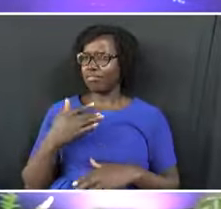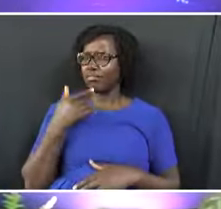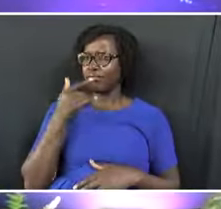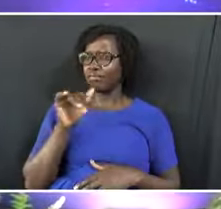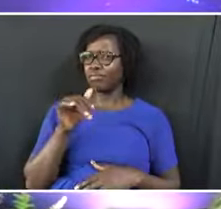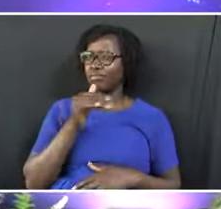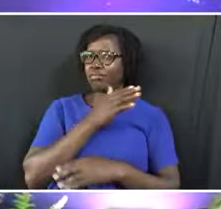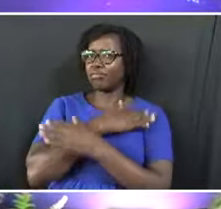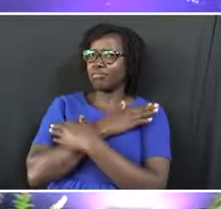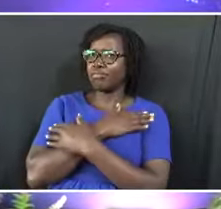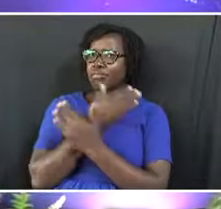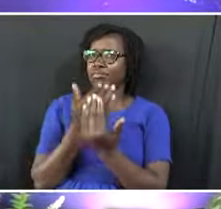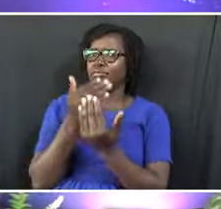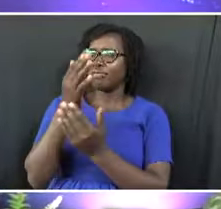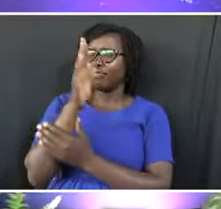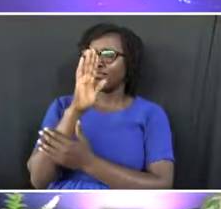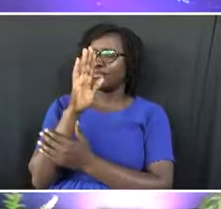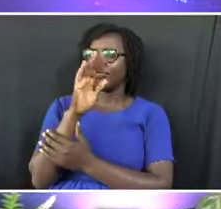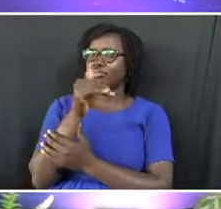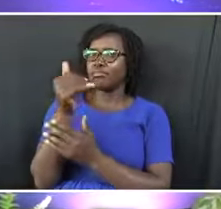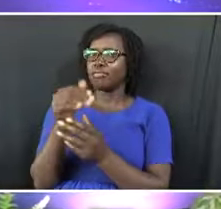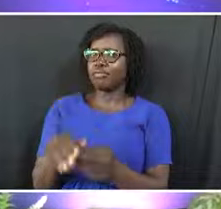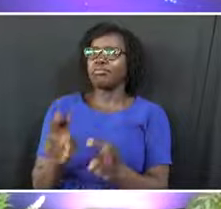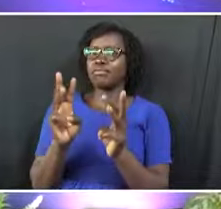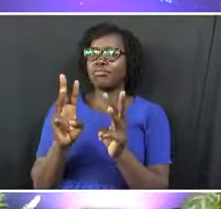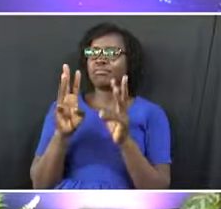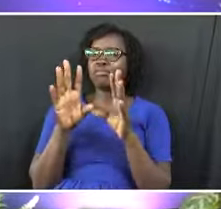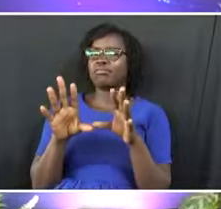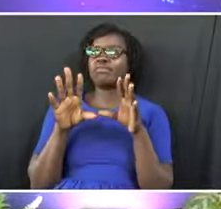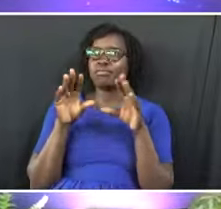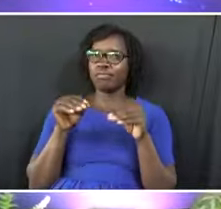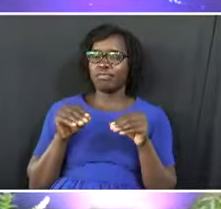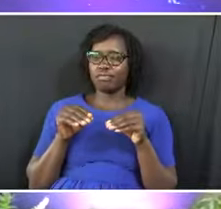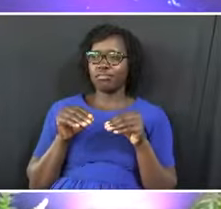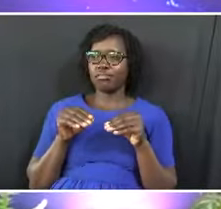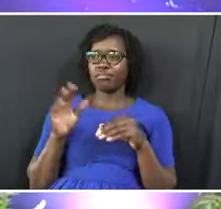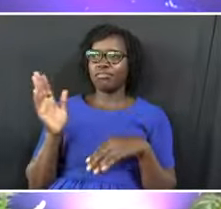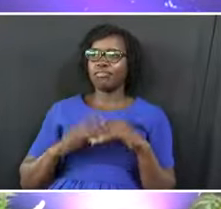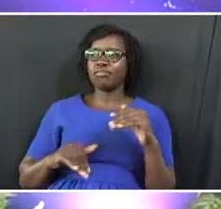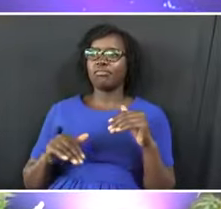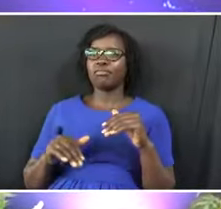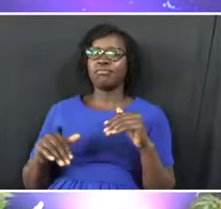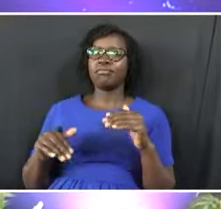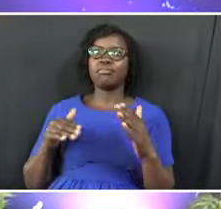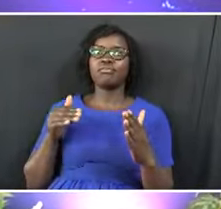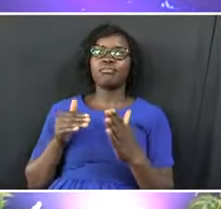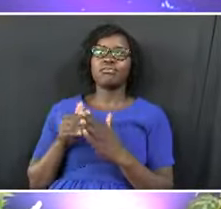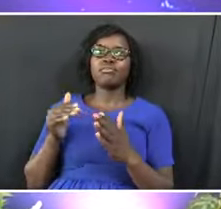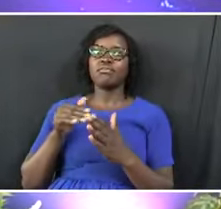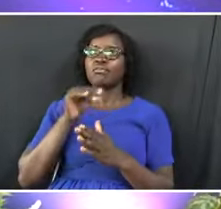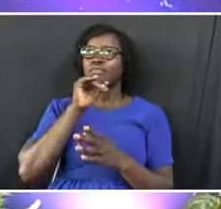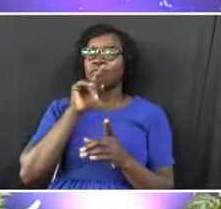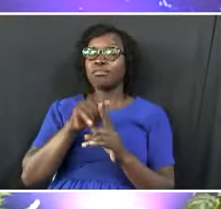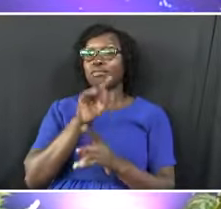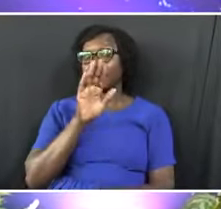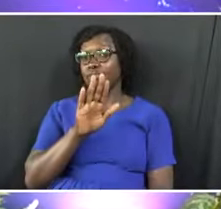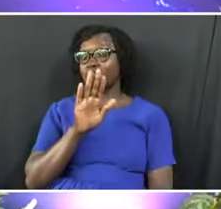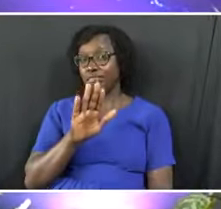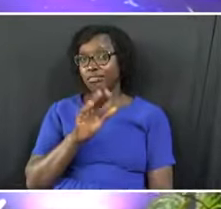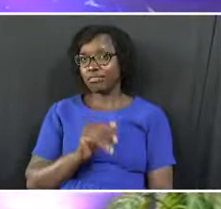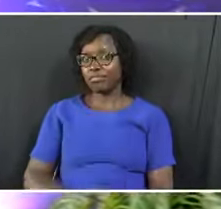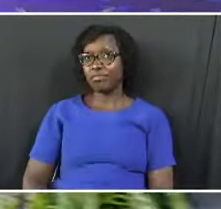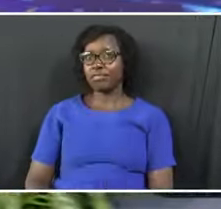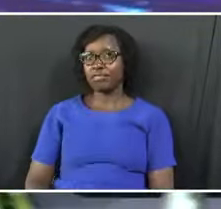of God, there is another way for acceptance than rising against your fellow brother. Praise the